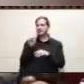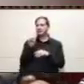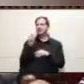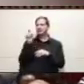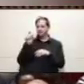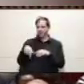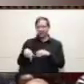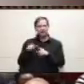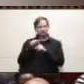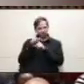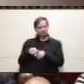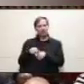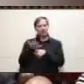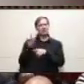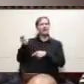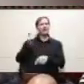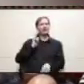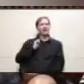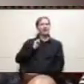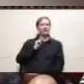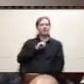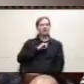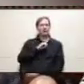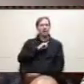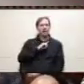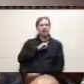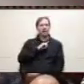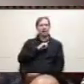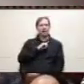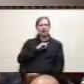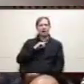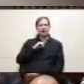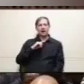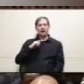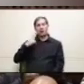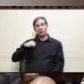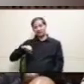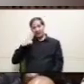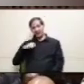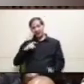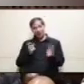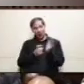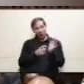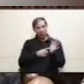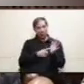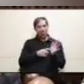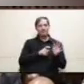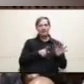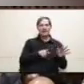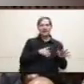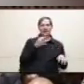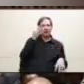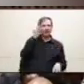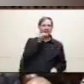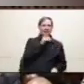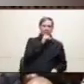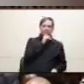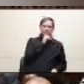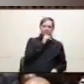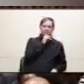us, because we cannot make a lot of noise when the municipality is owing and we are quiet when the municipality is being owed.